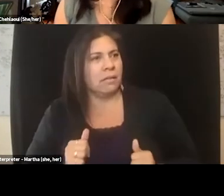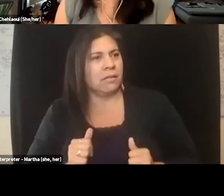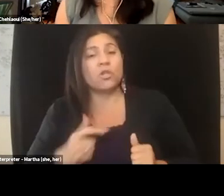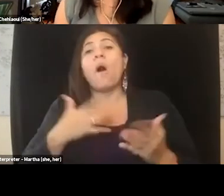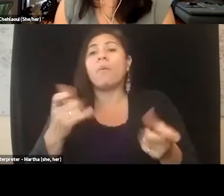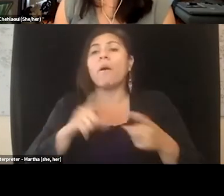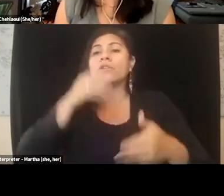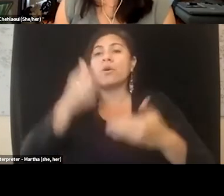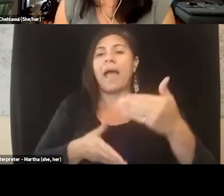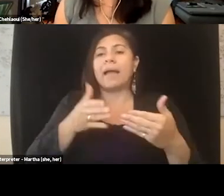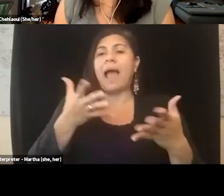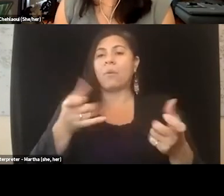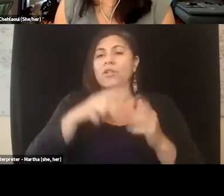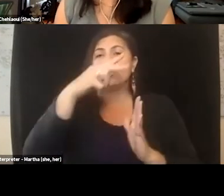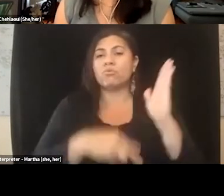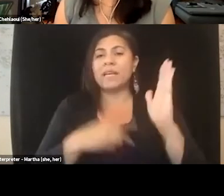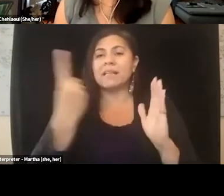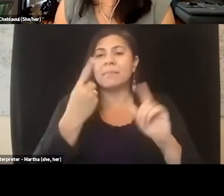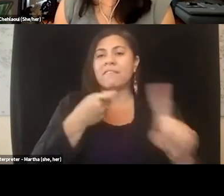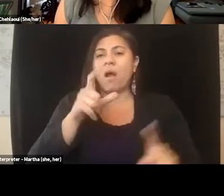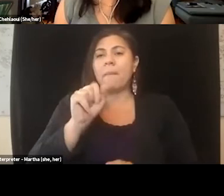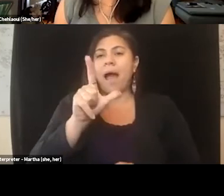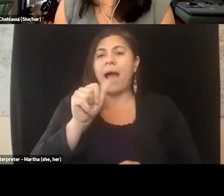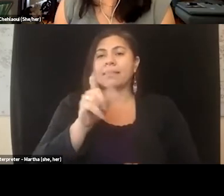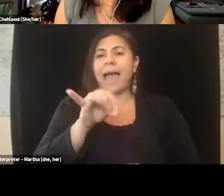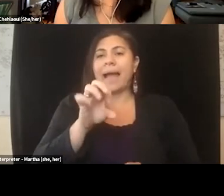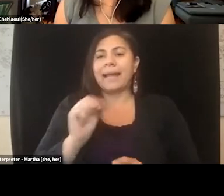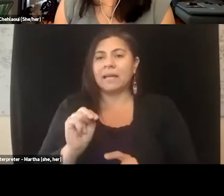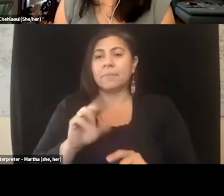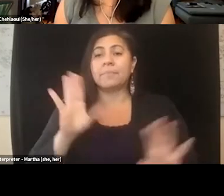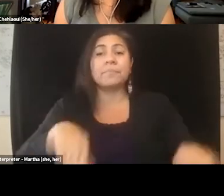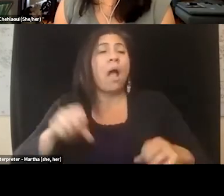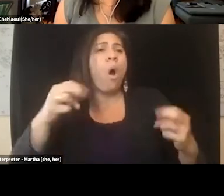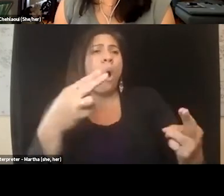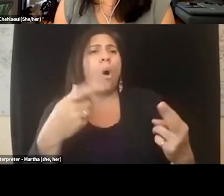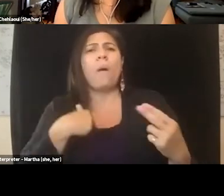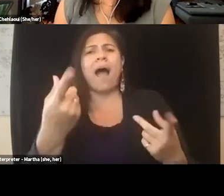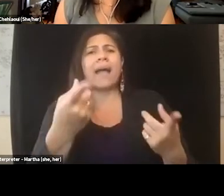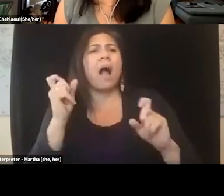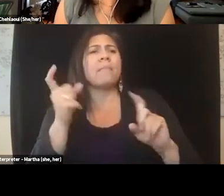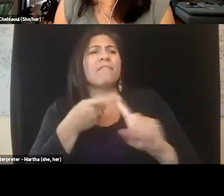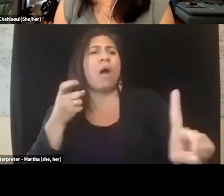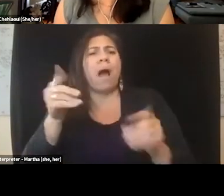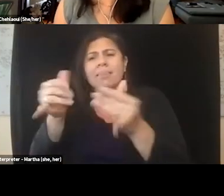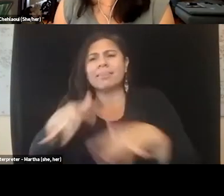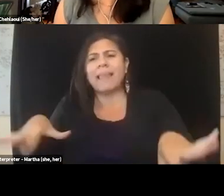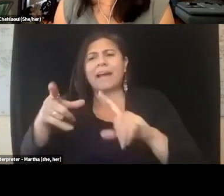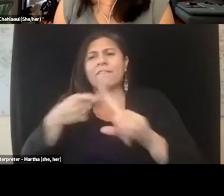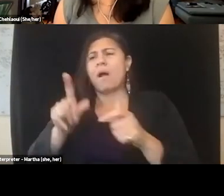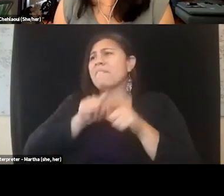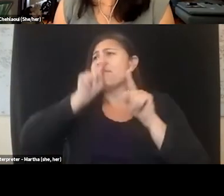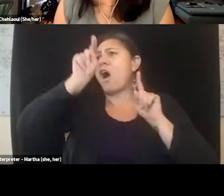by reading something from Aladdin. Oh, I come from a land, from a faraway place, where the caravan